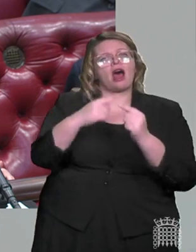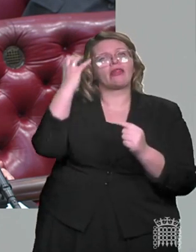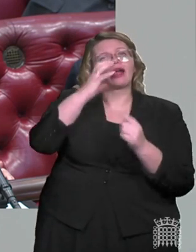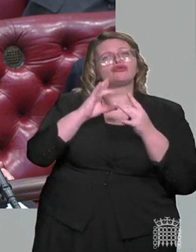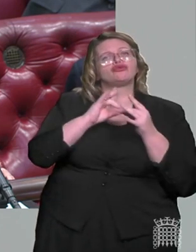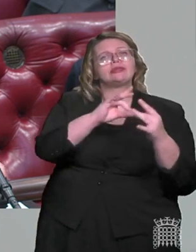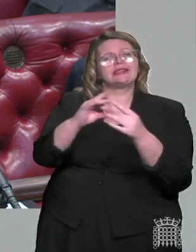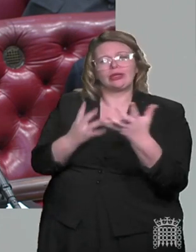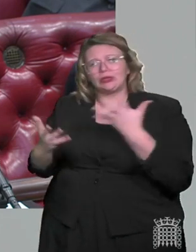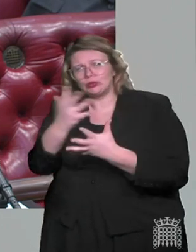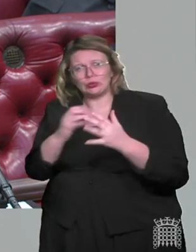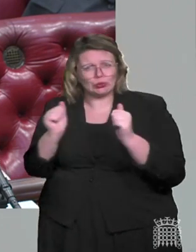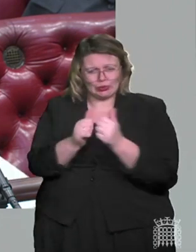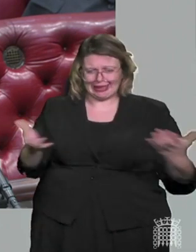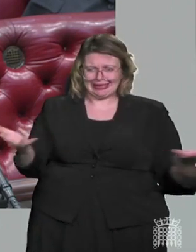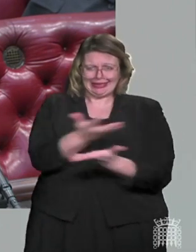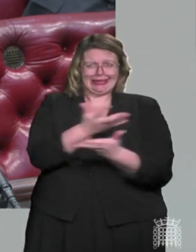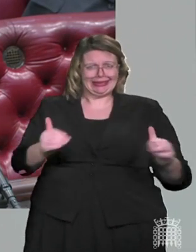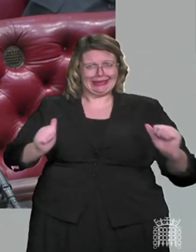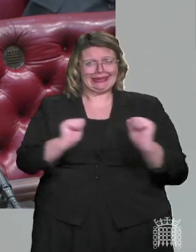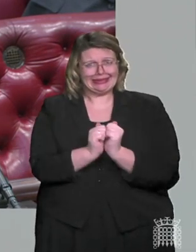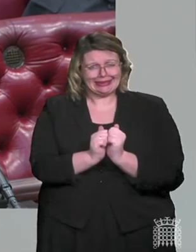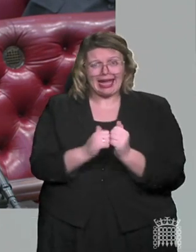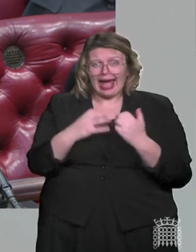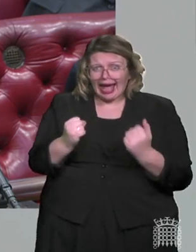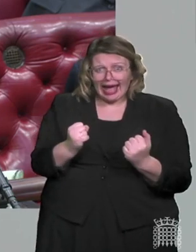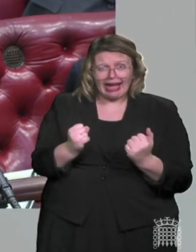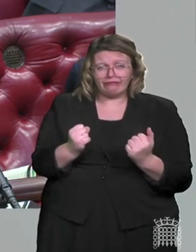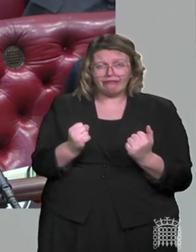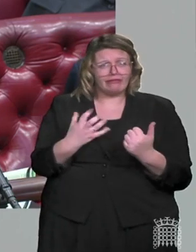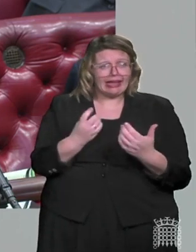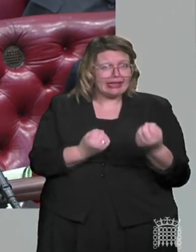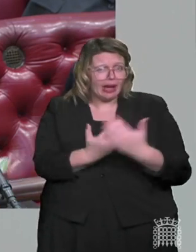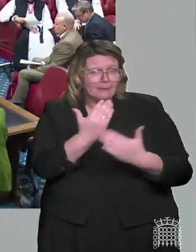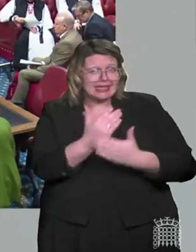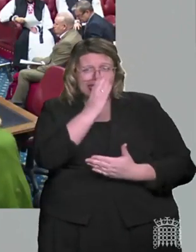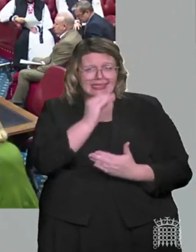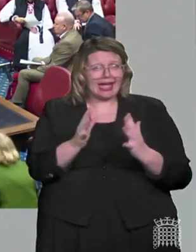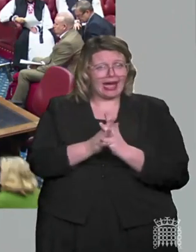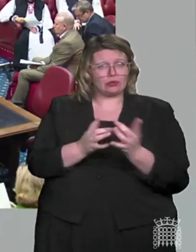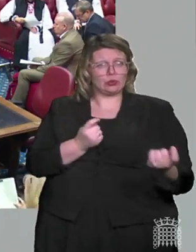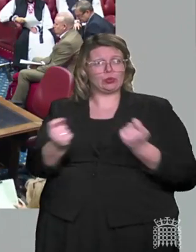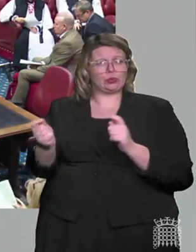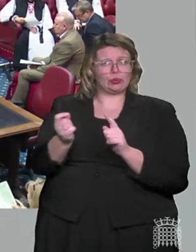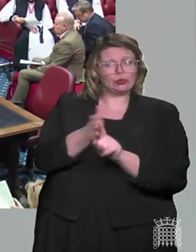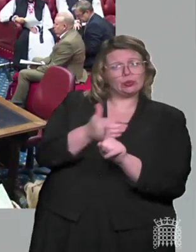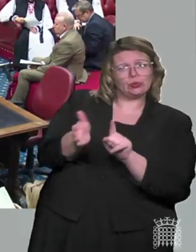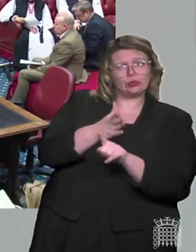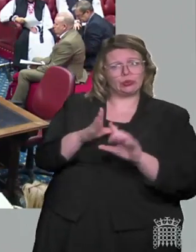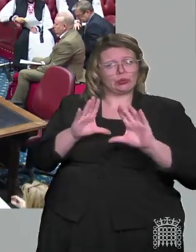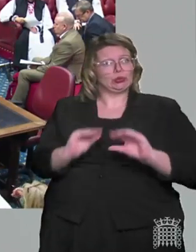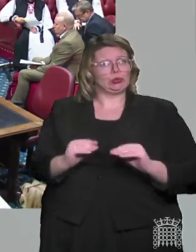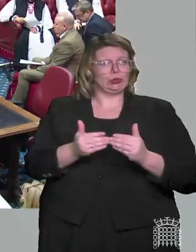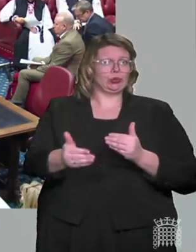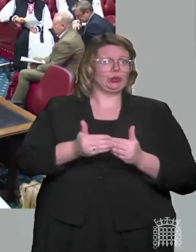on that group or their ability currently to try and influence events? Well, what I can say